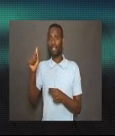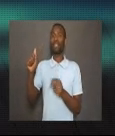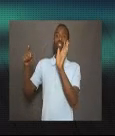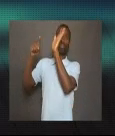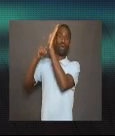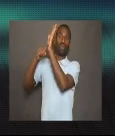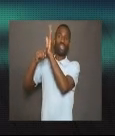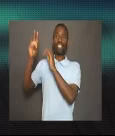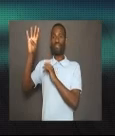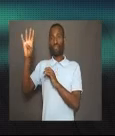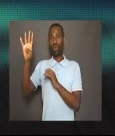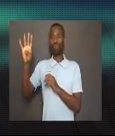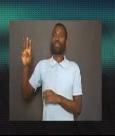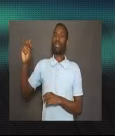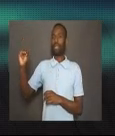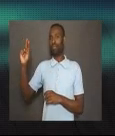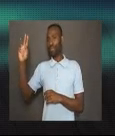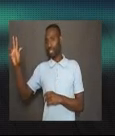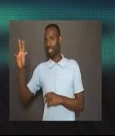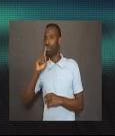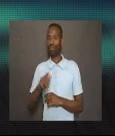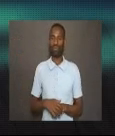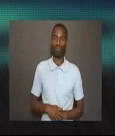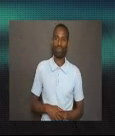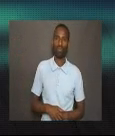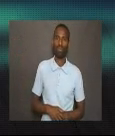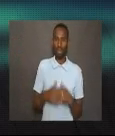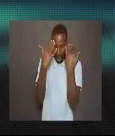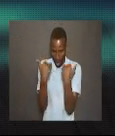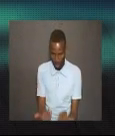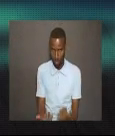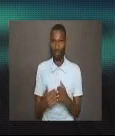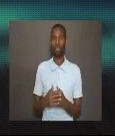the power of -4 cubic meters.